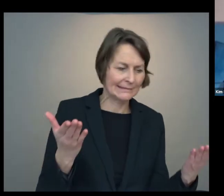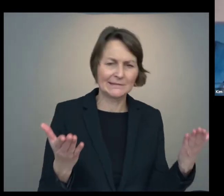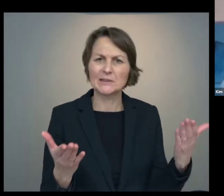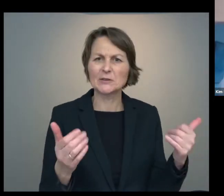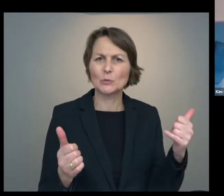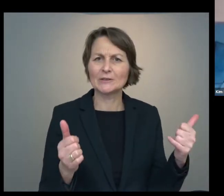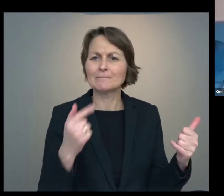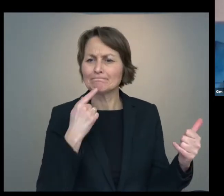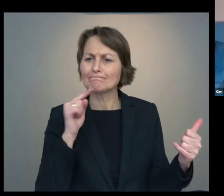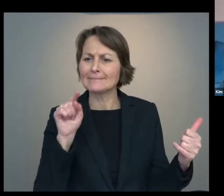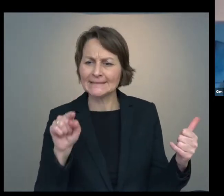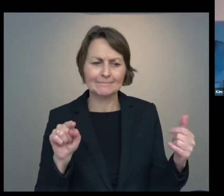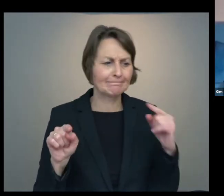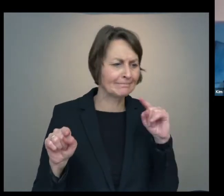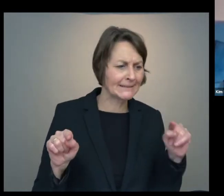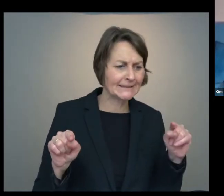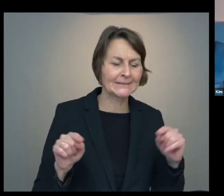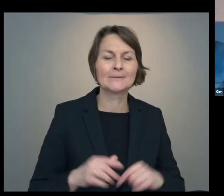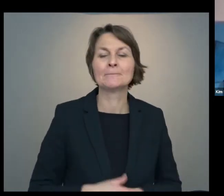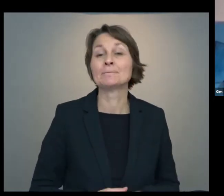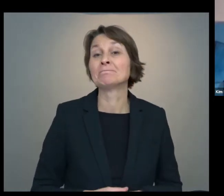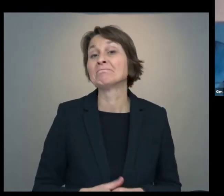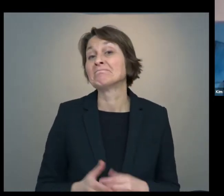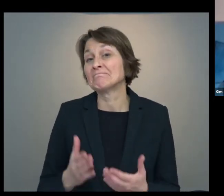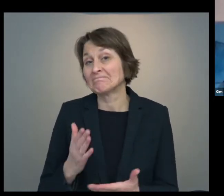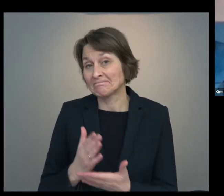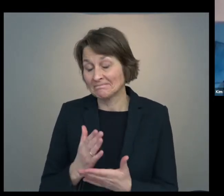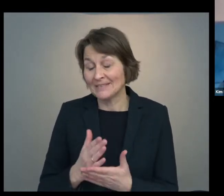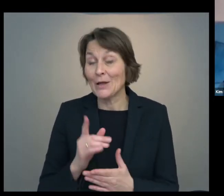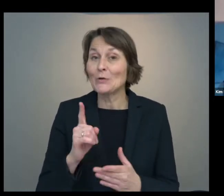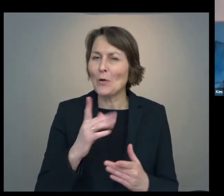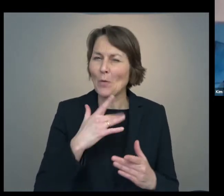I mean, technically, we